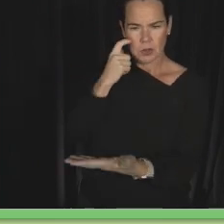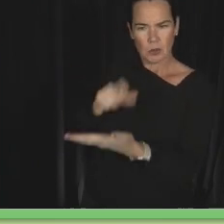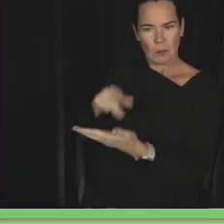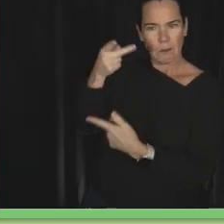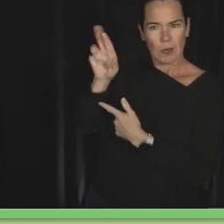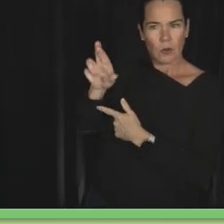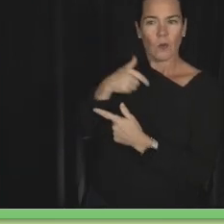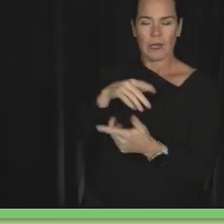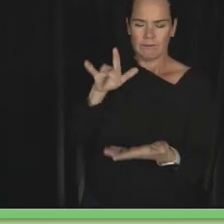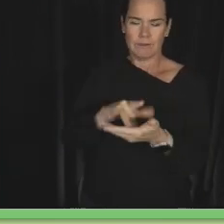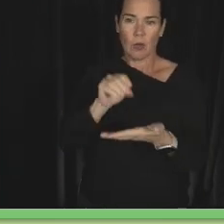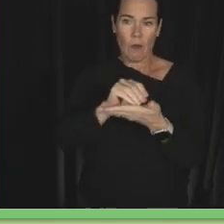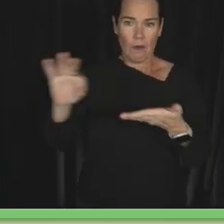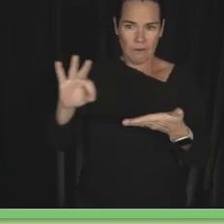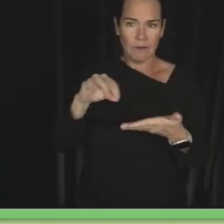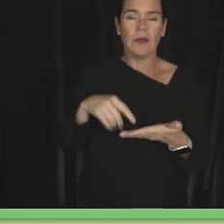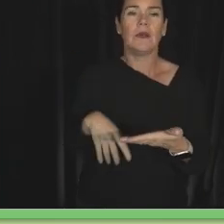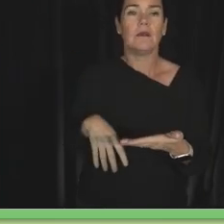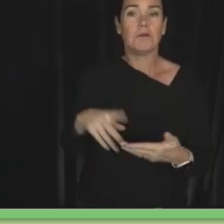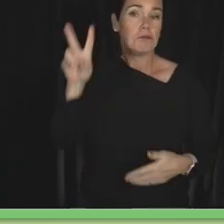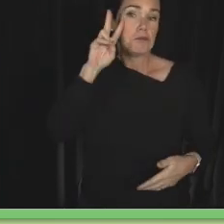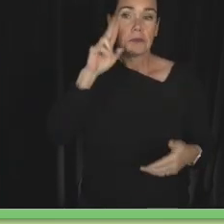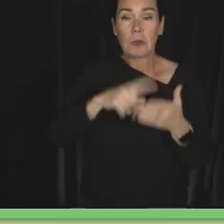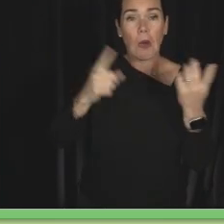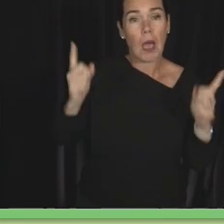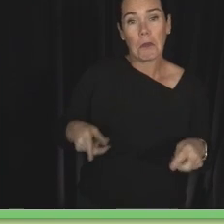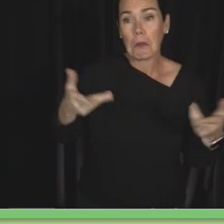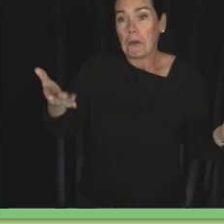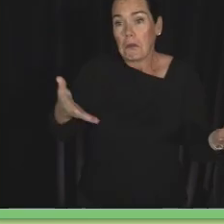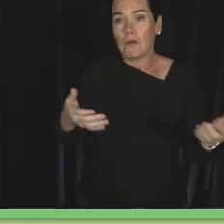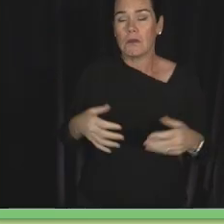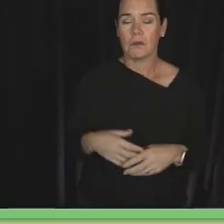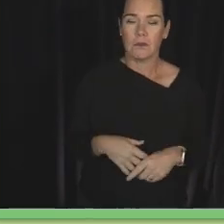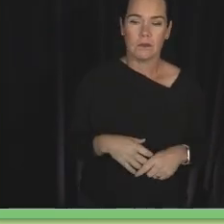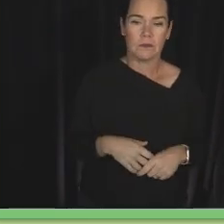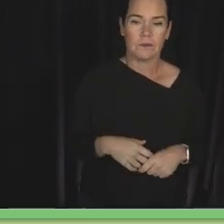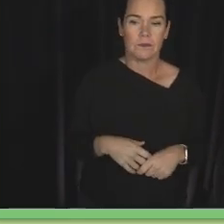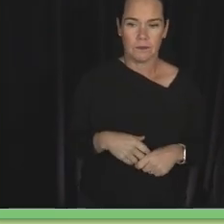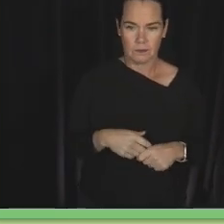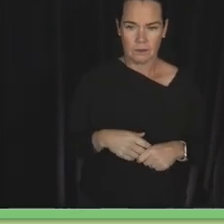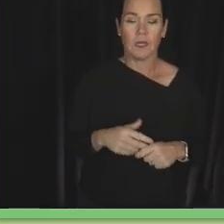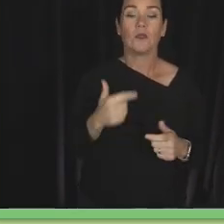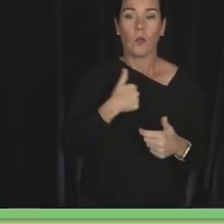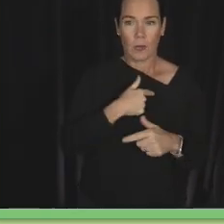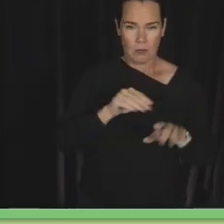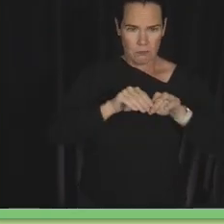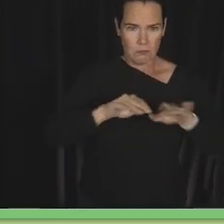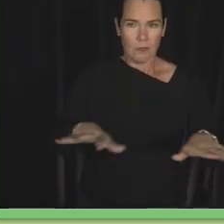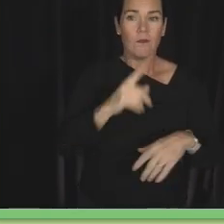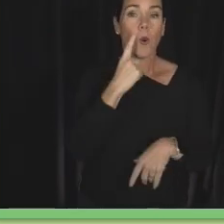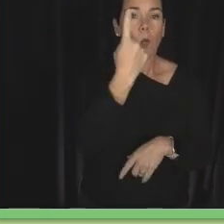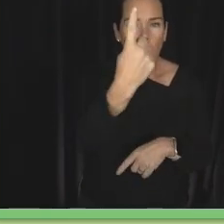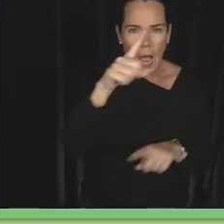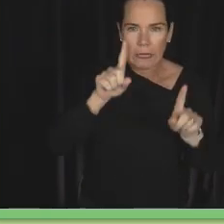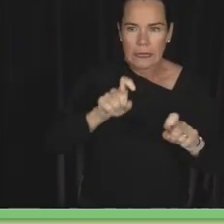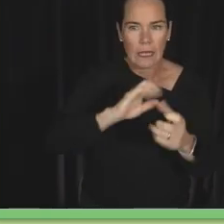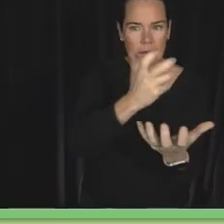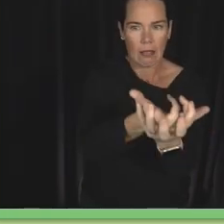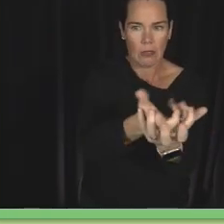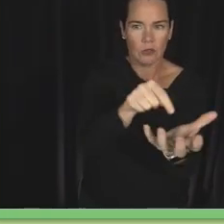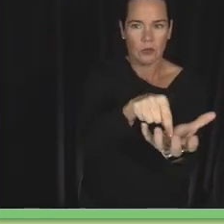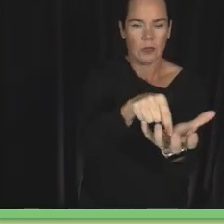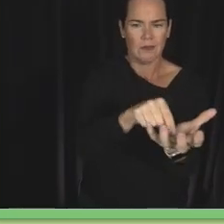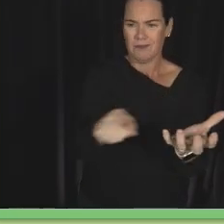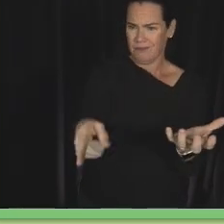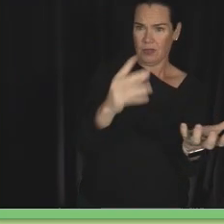turn inotify off, and let's see what happens. Rolled this out to a single test cluster, and the results